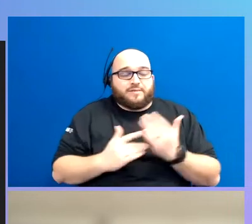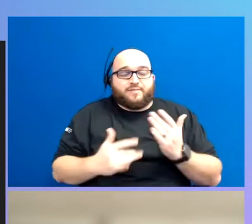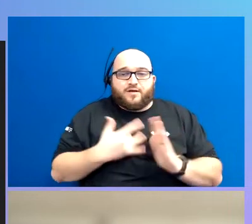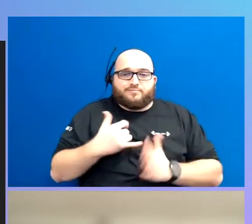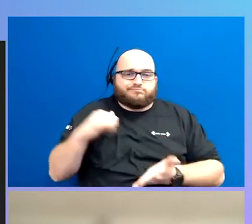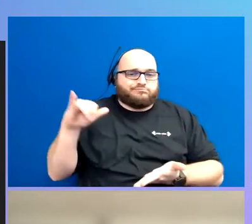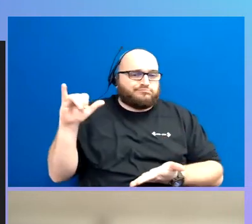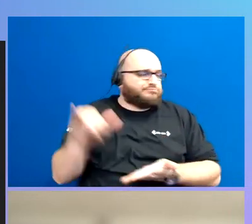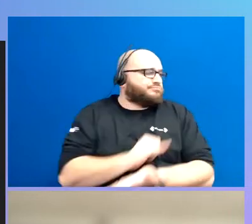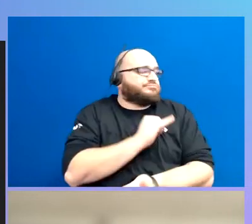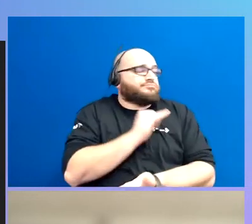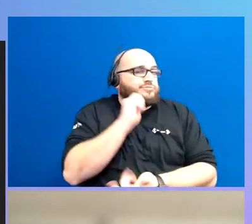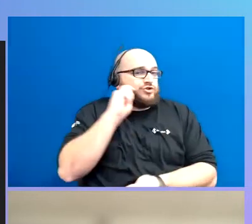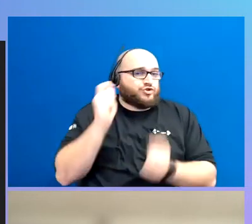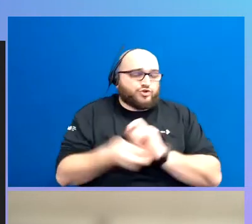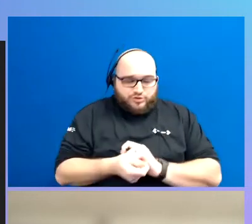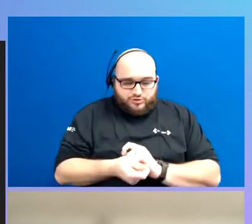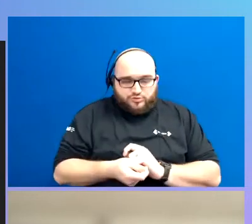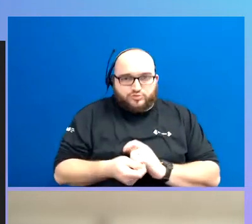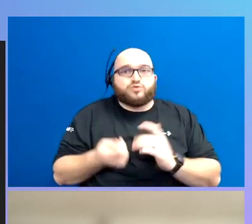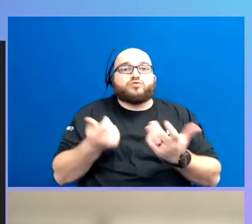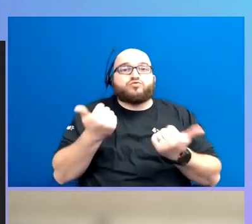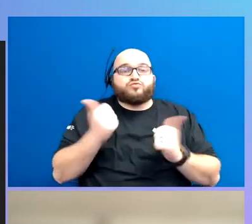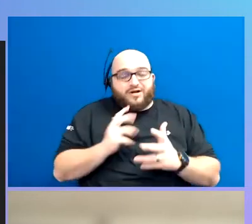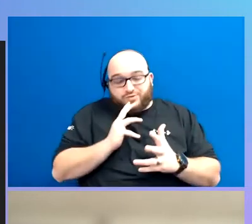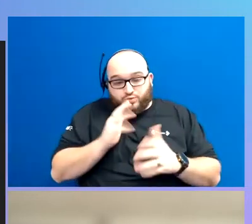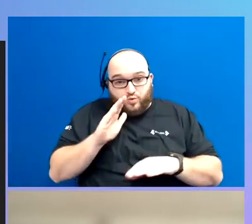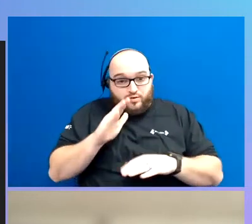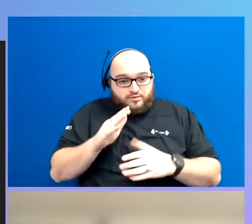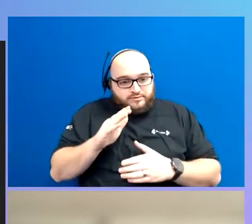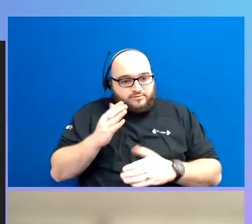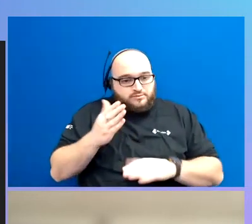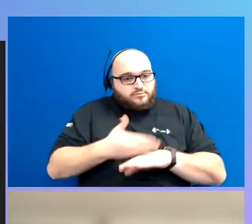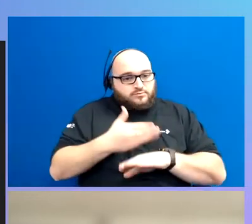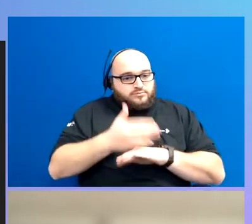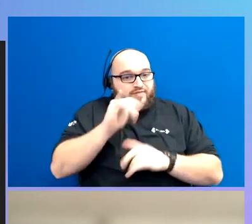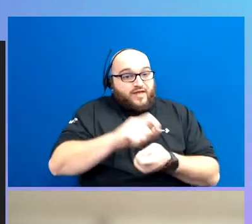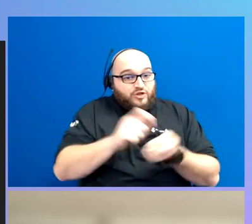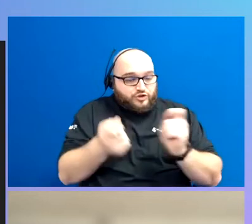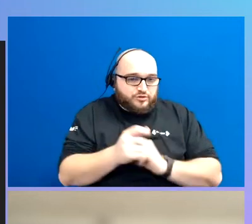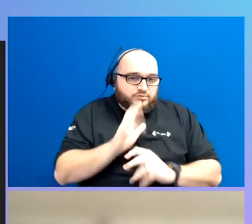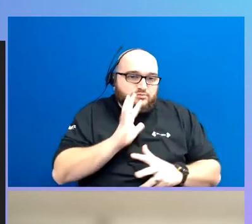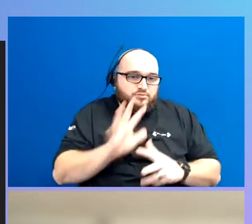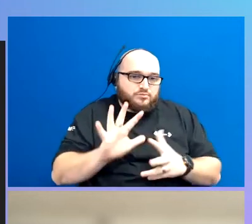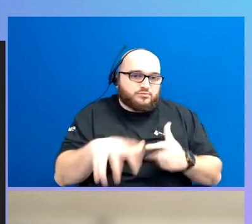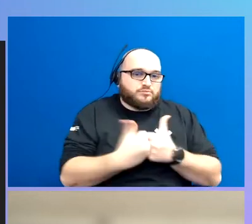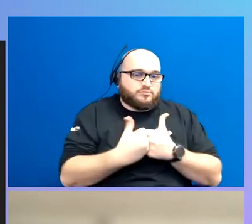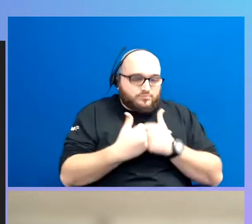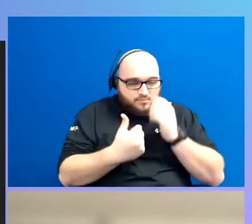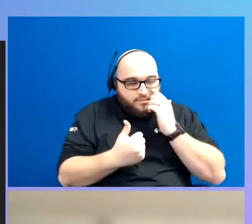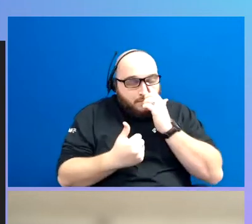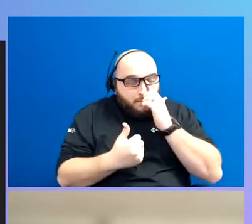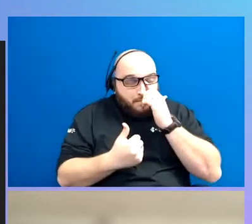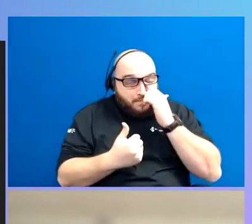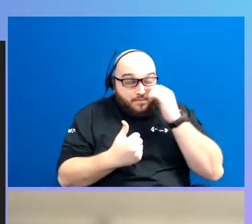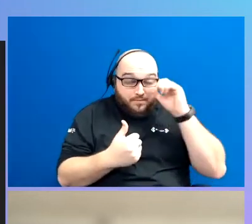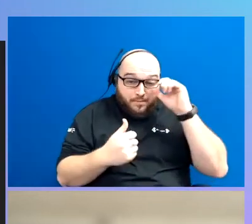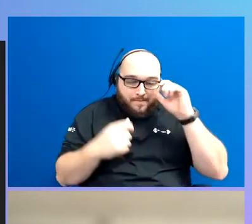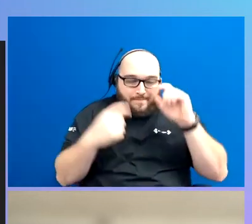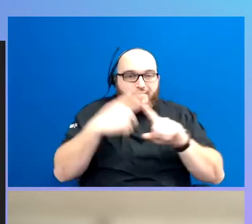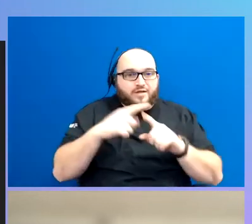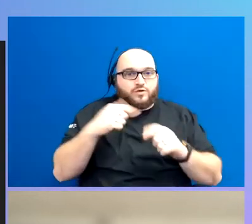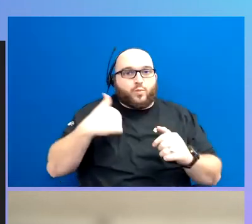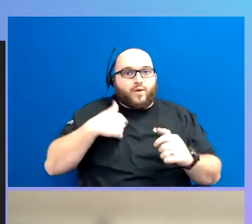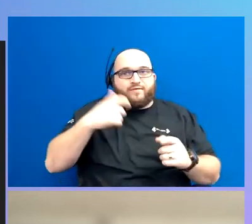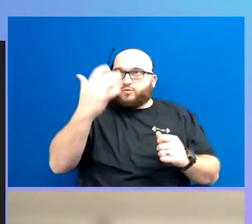change. So trying to get that on the change agenda is extremely difficult. And also moving people's thinking forward